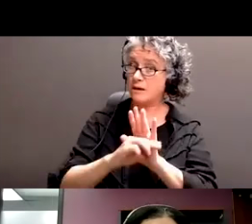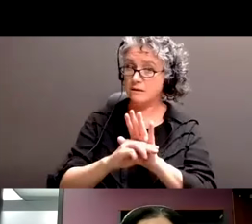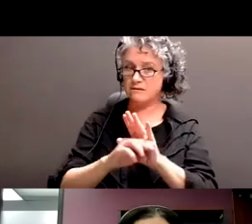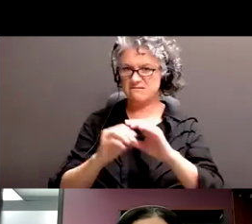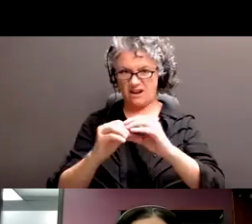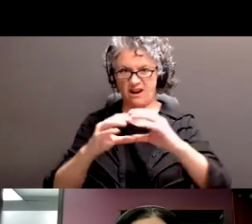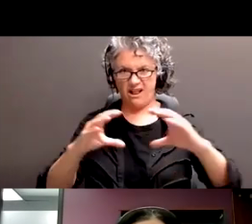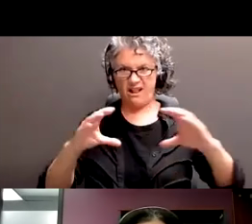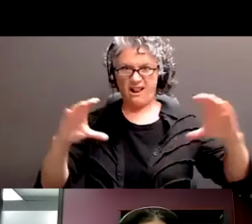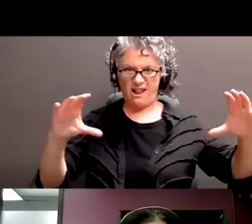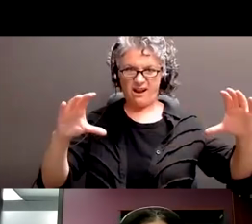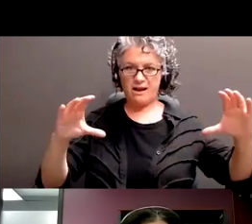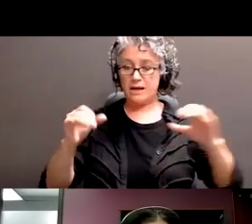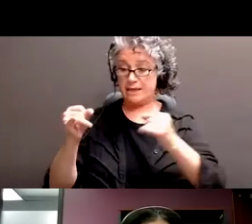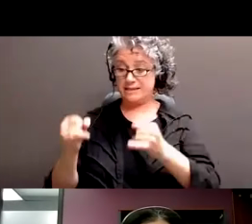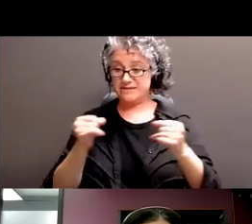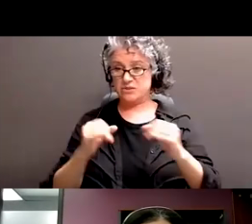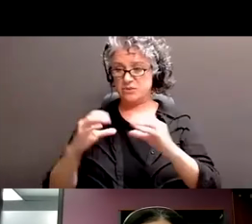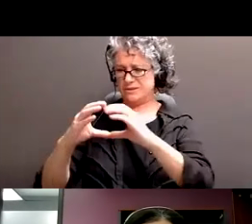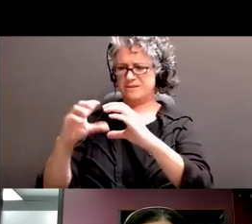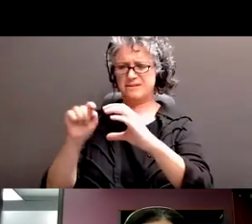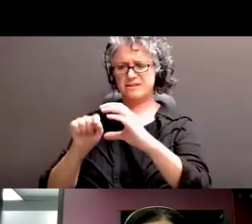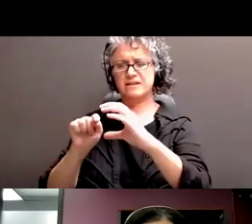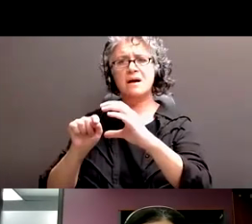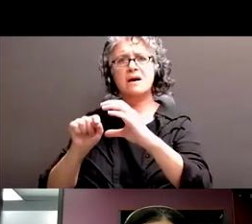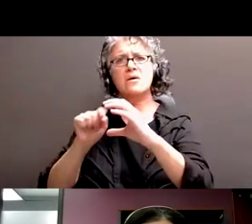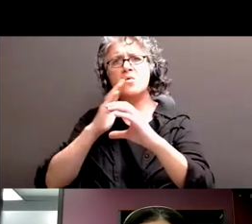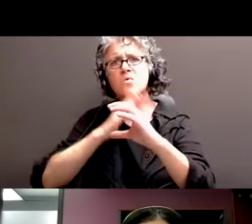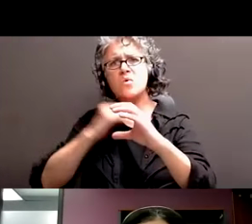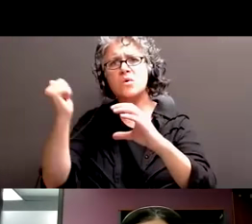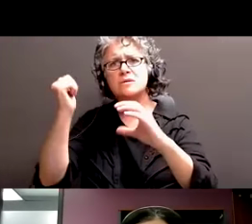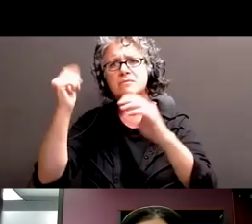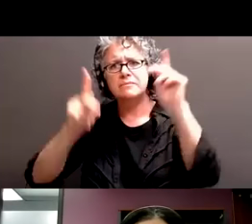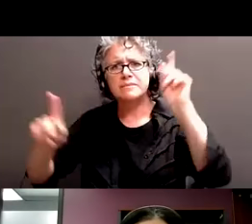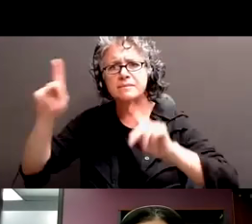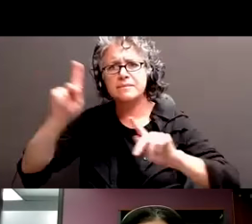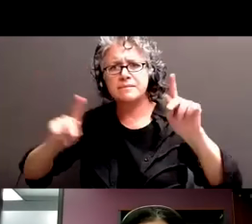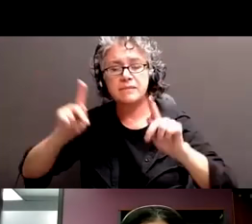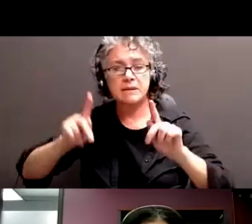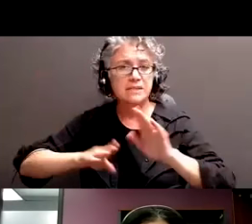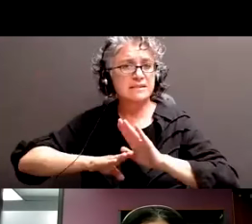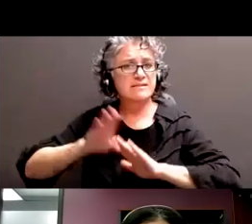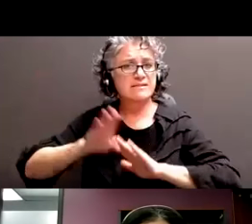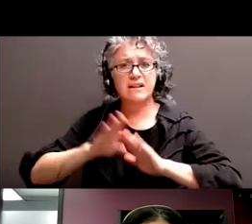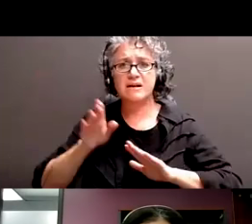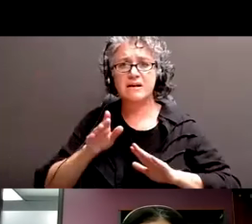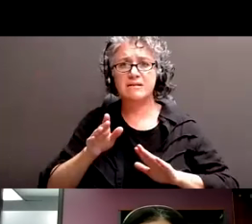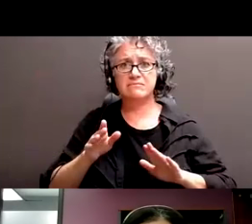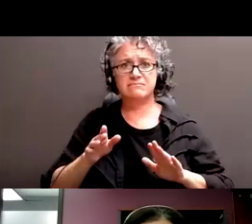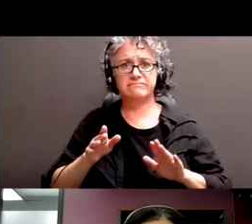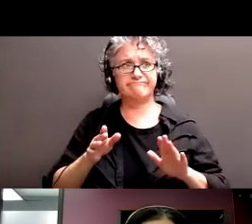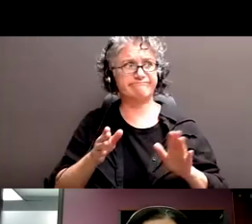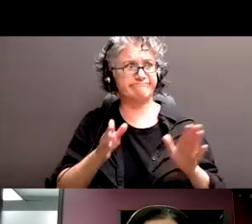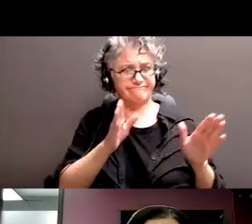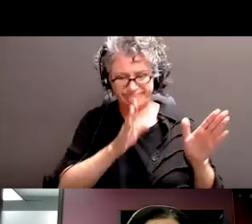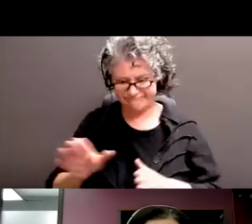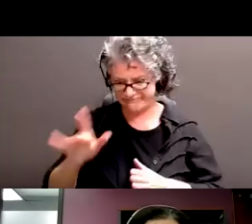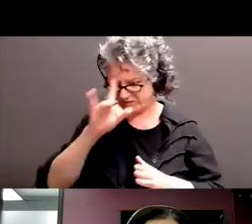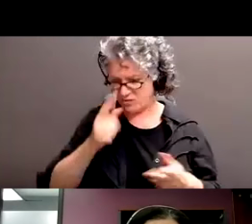level, older adults may have developed, coping mechanisms and have had